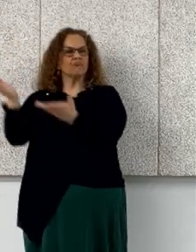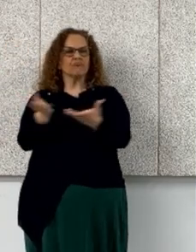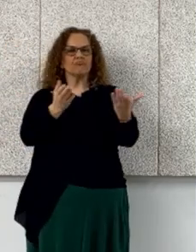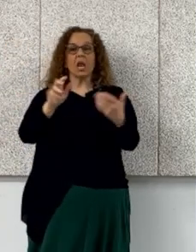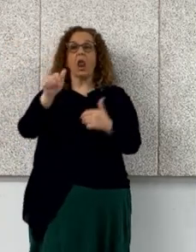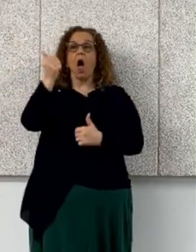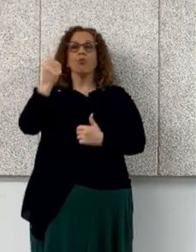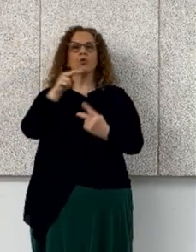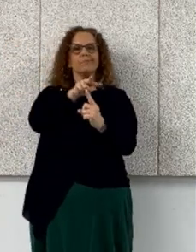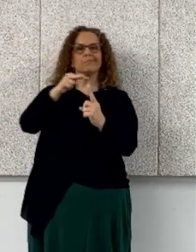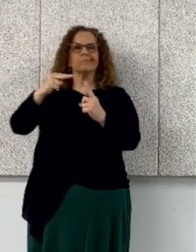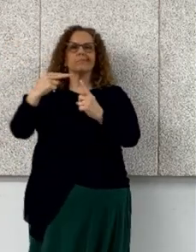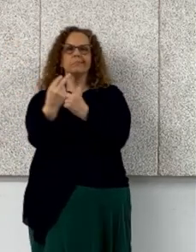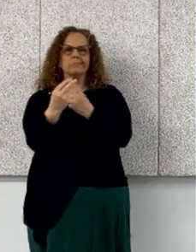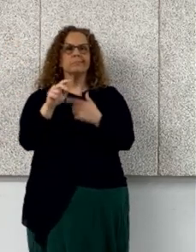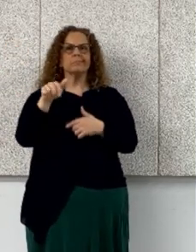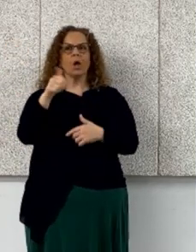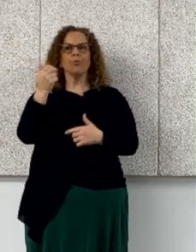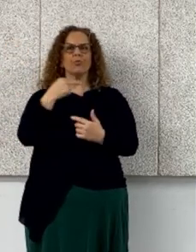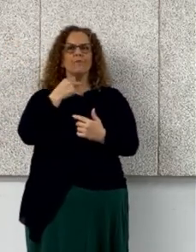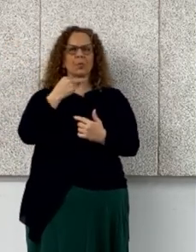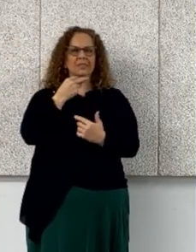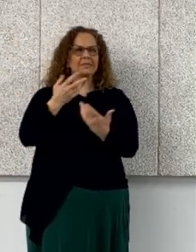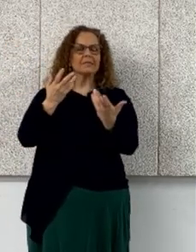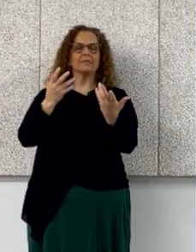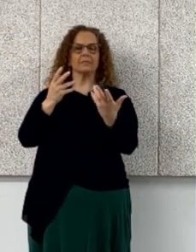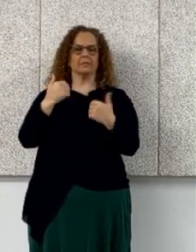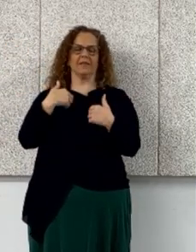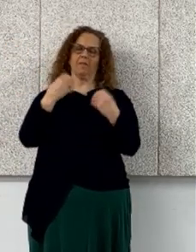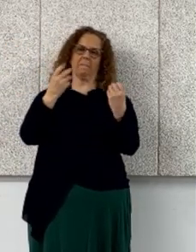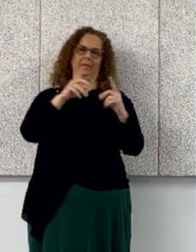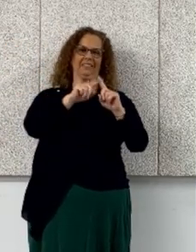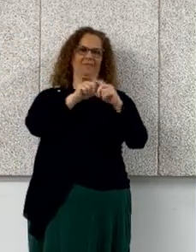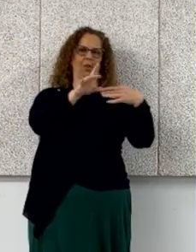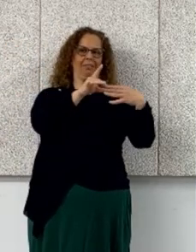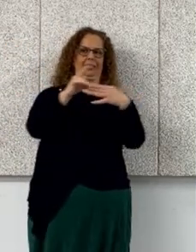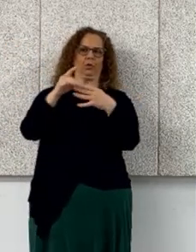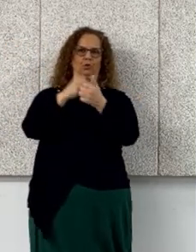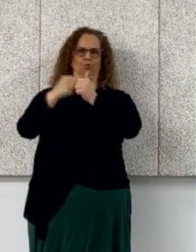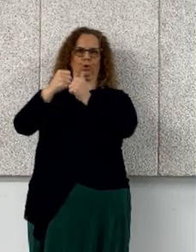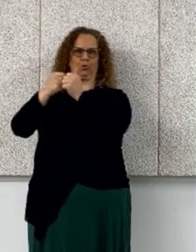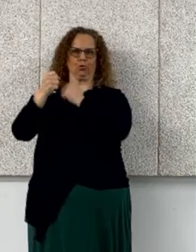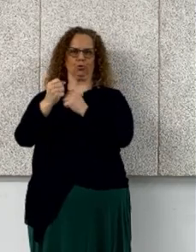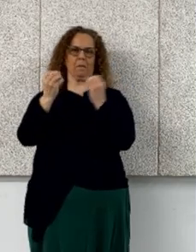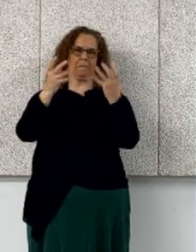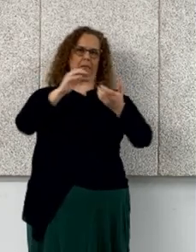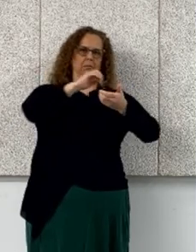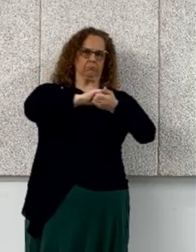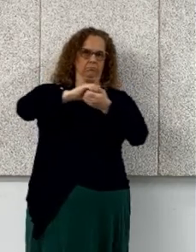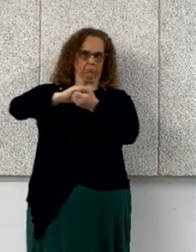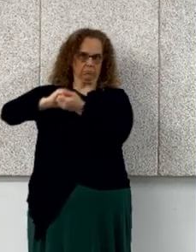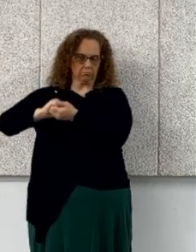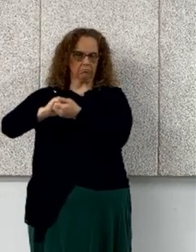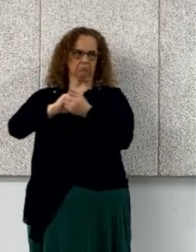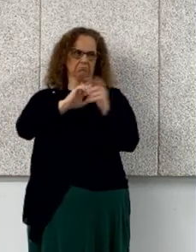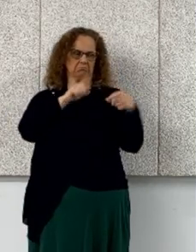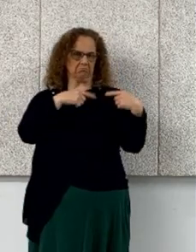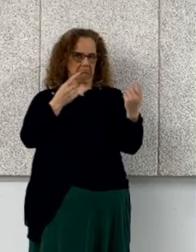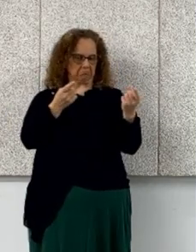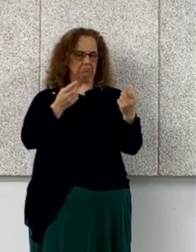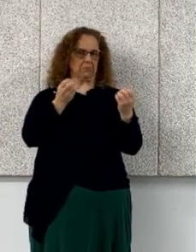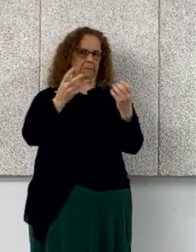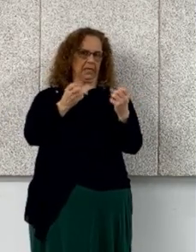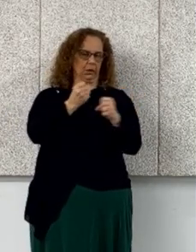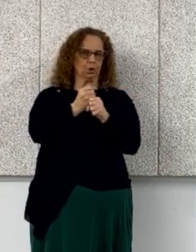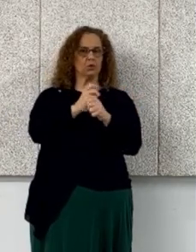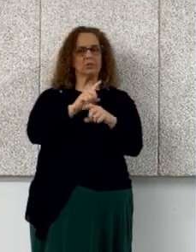voices. We've had a lot of different leadership structures and a lot of partnerships over the years, but I think it's time